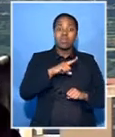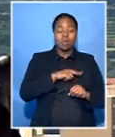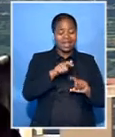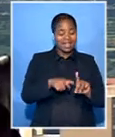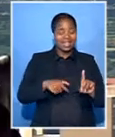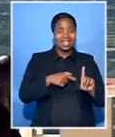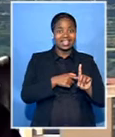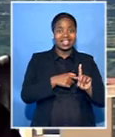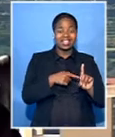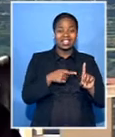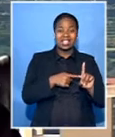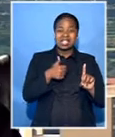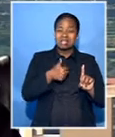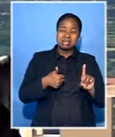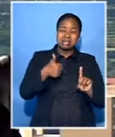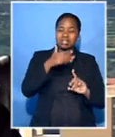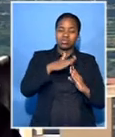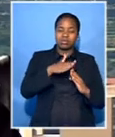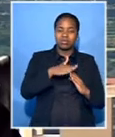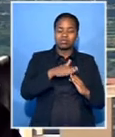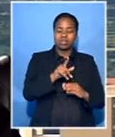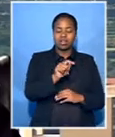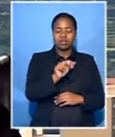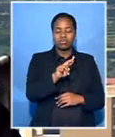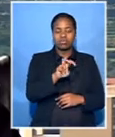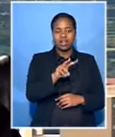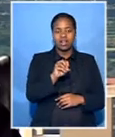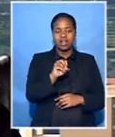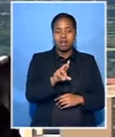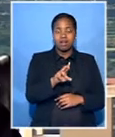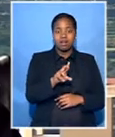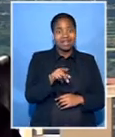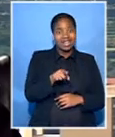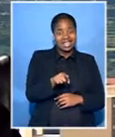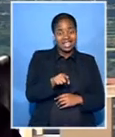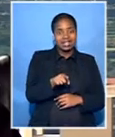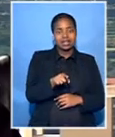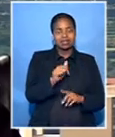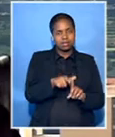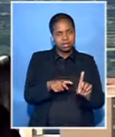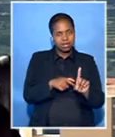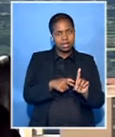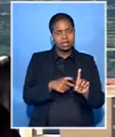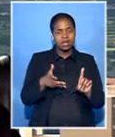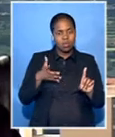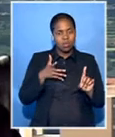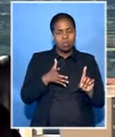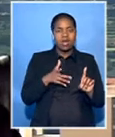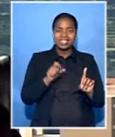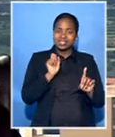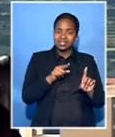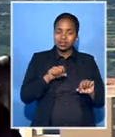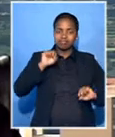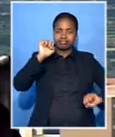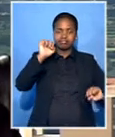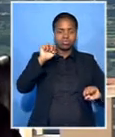as one of the most senior officials after the former President Thabo Mbeki, they wanted to come and picket